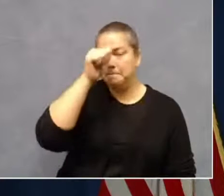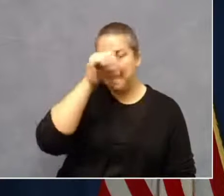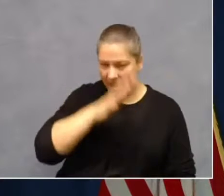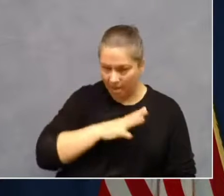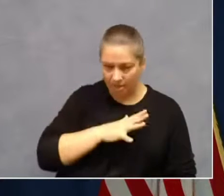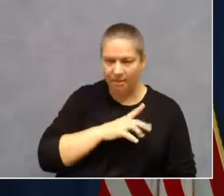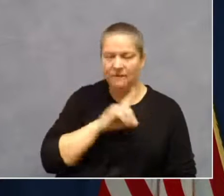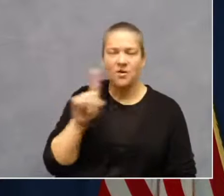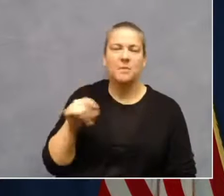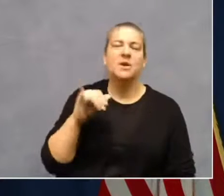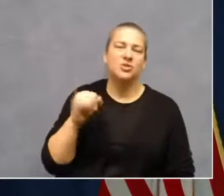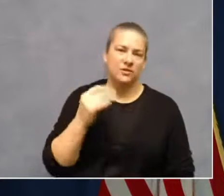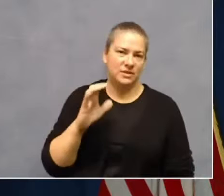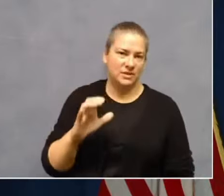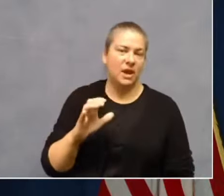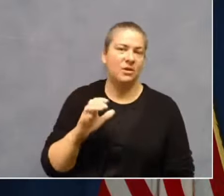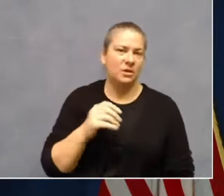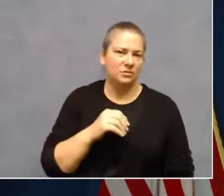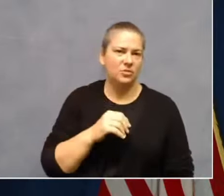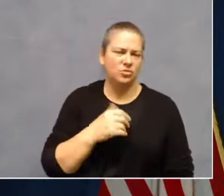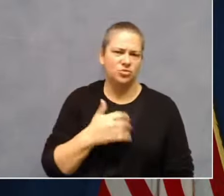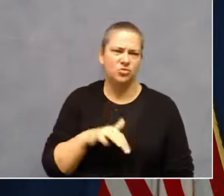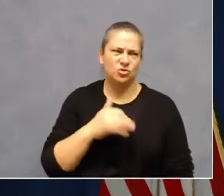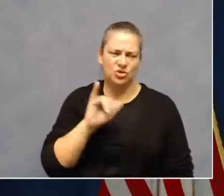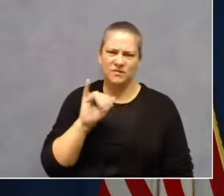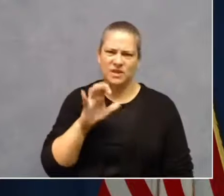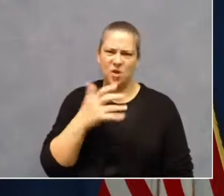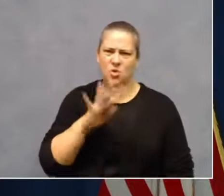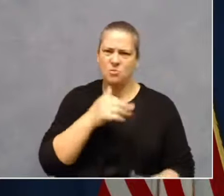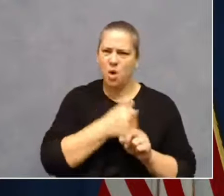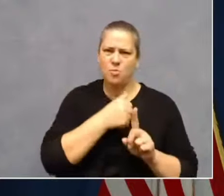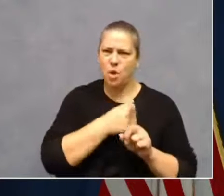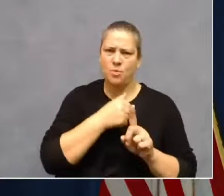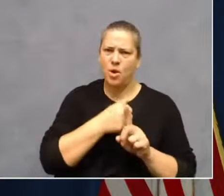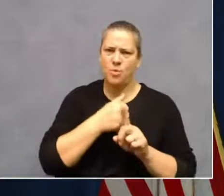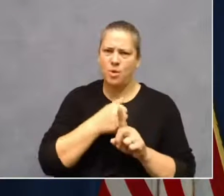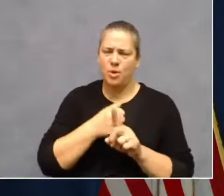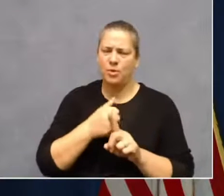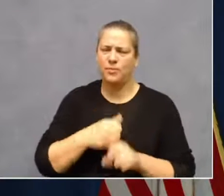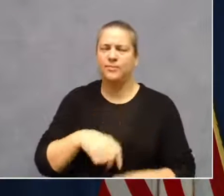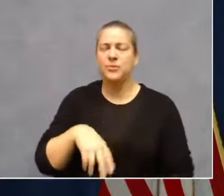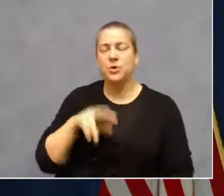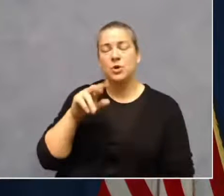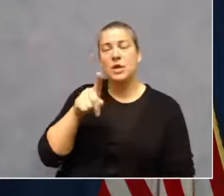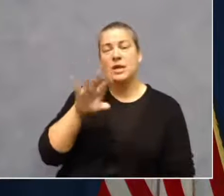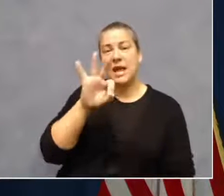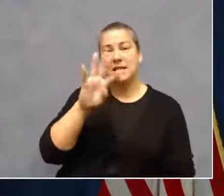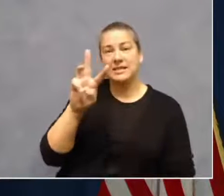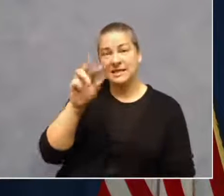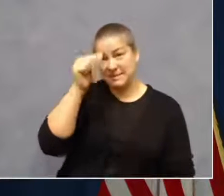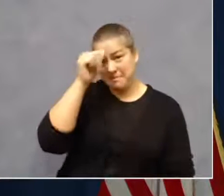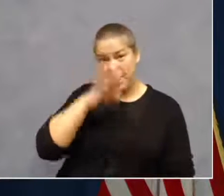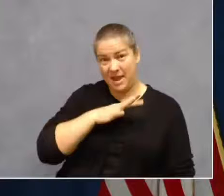A hard day for Jefferson County. We have two 96-year-old men from Jessamine County,